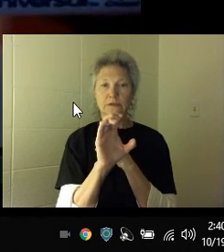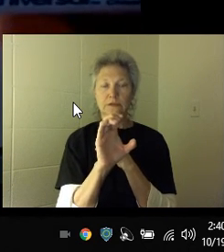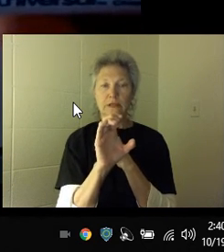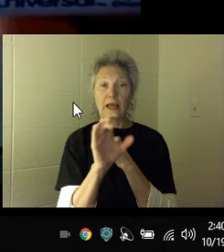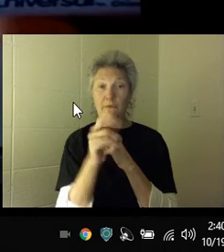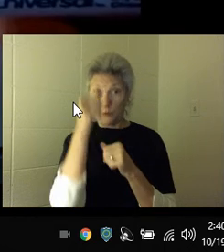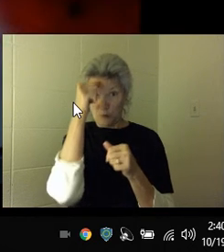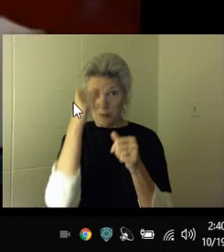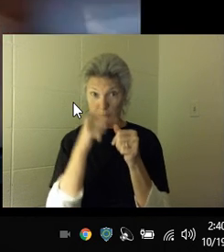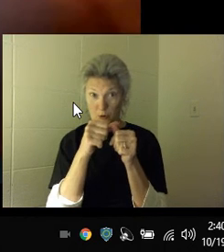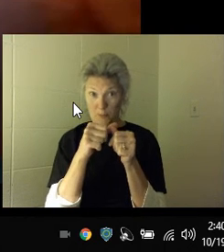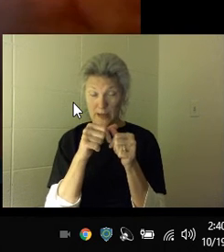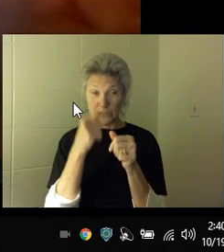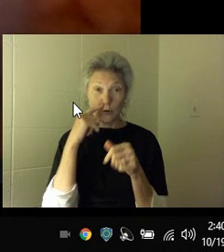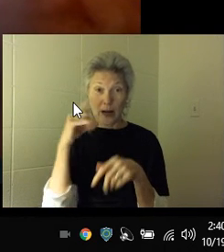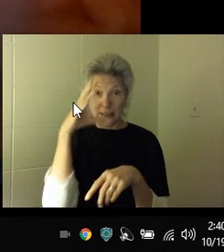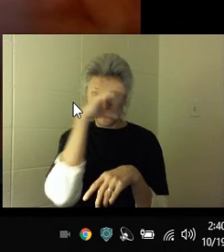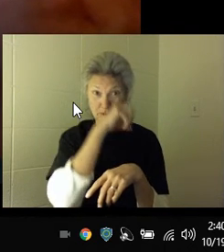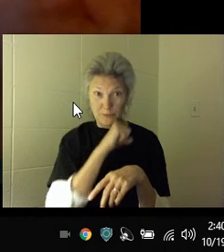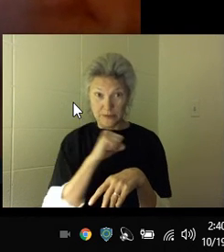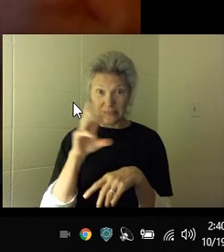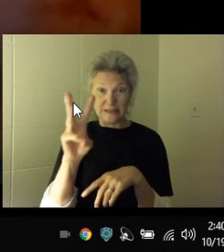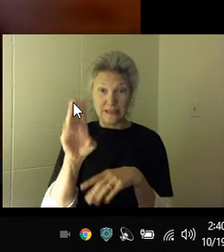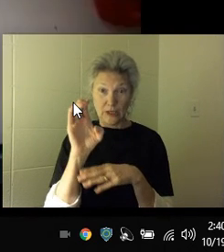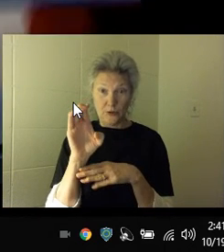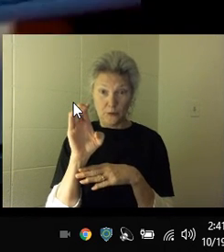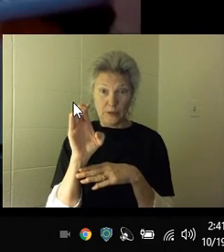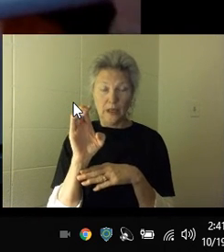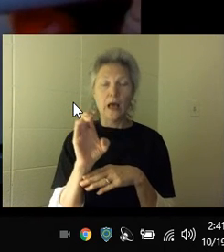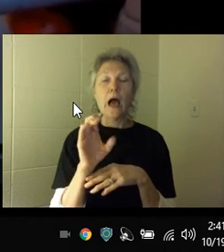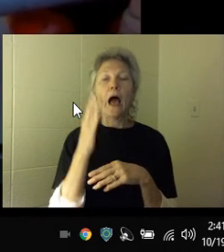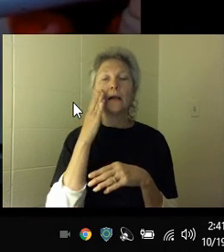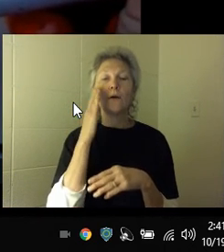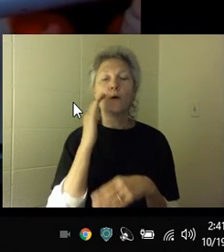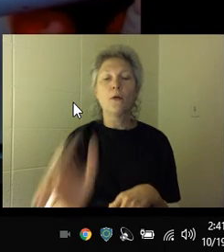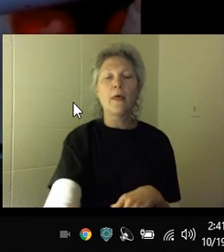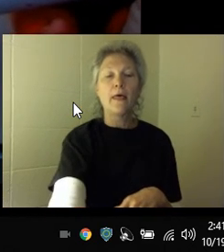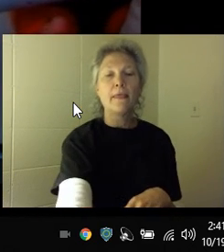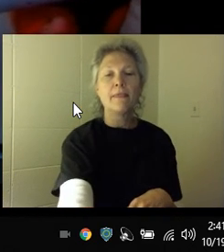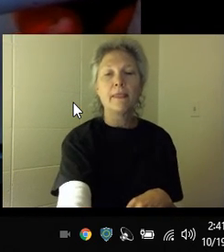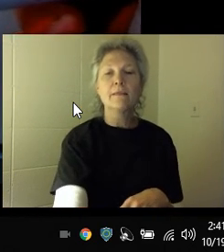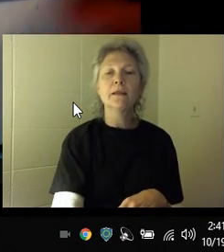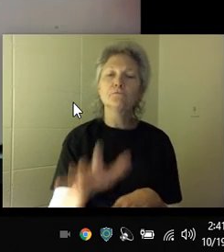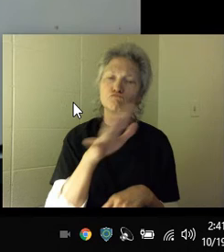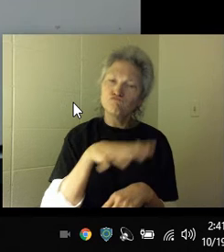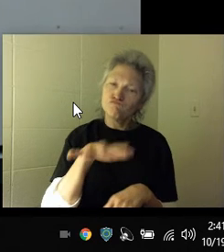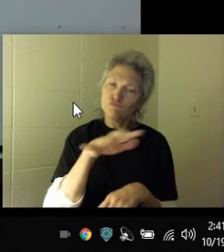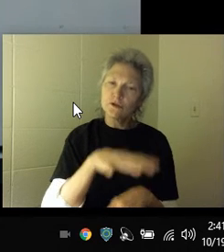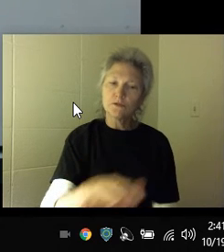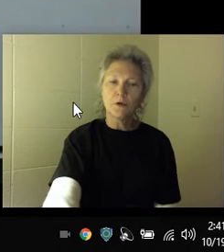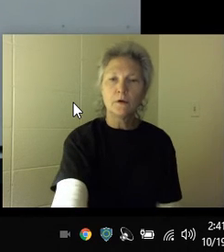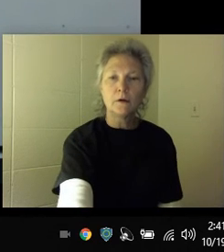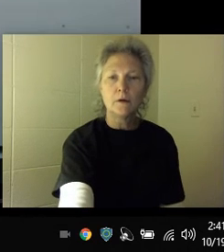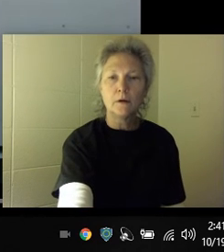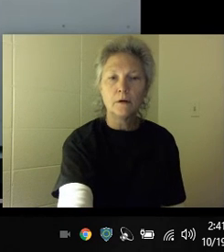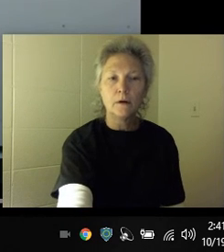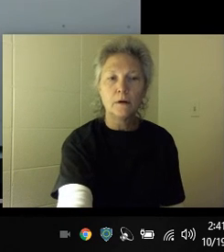we remember back to our estimate of 600, I know that that is reasonable. So I'm going